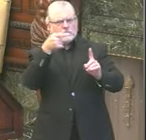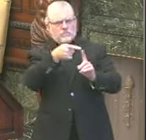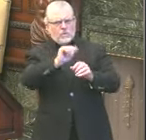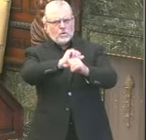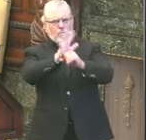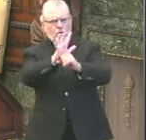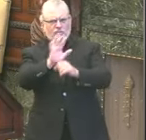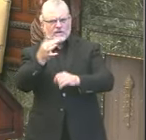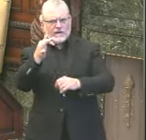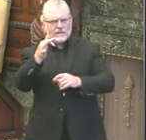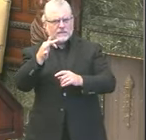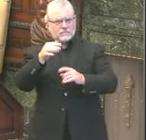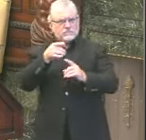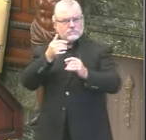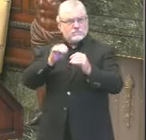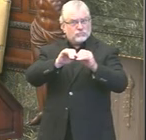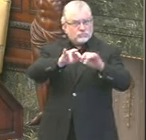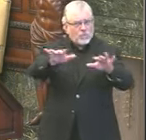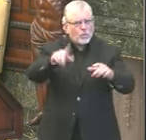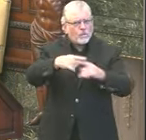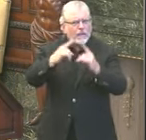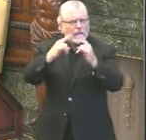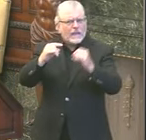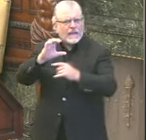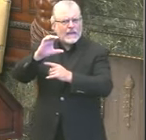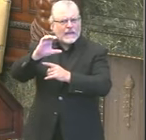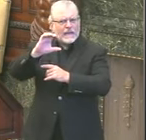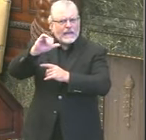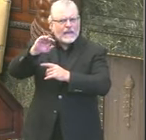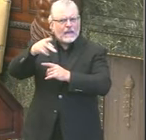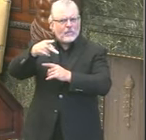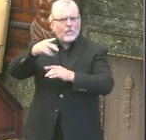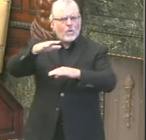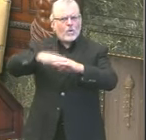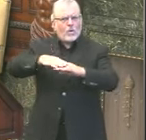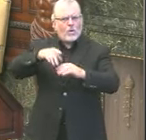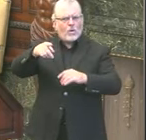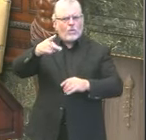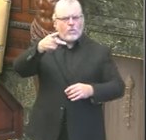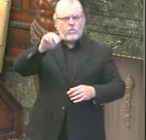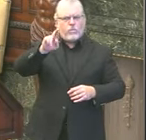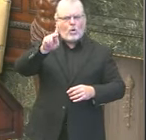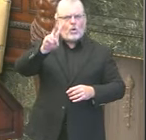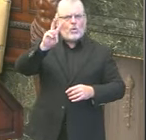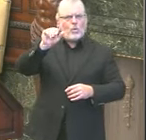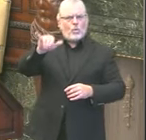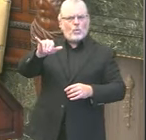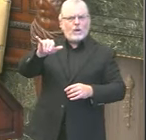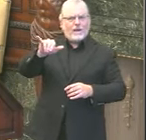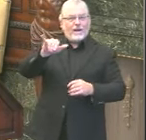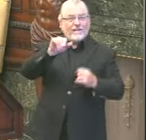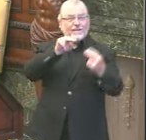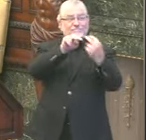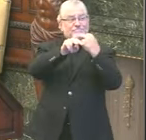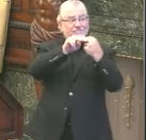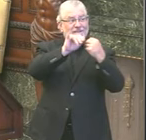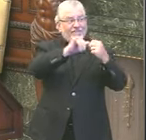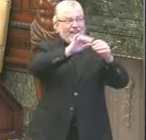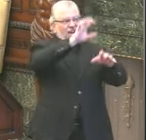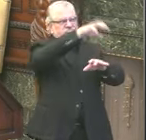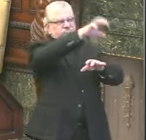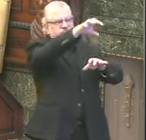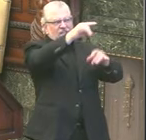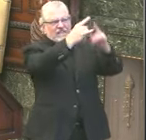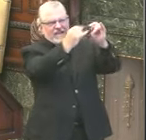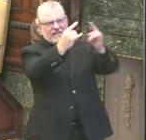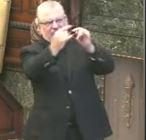near 22nd and the Parkway? Doctor? Yeah, I would be concerned about any crowd where there are people together. I don't know